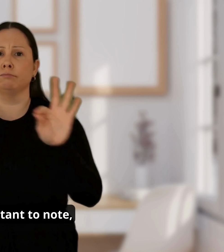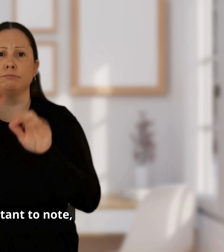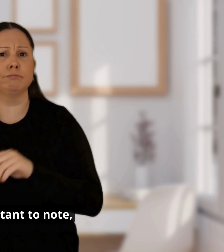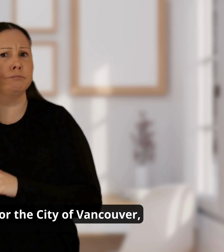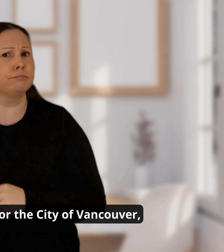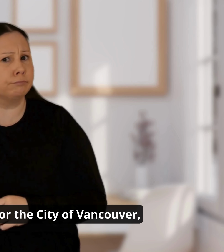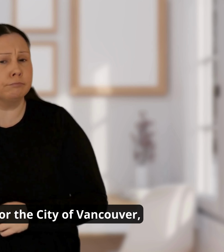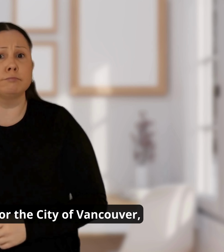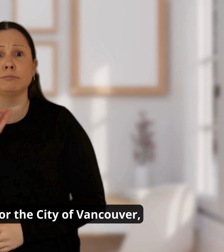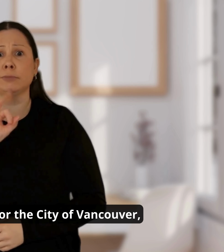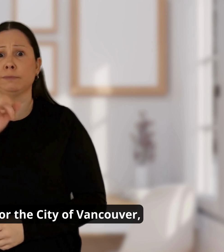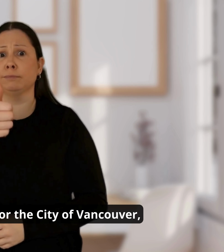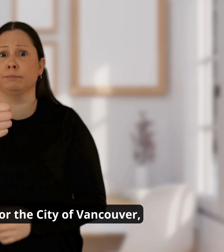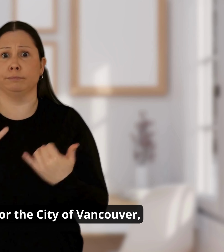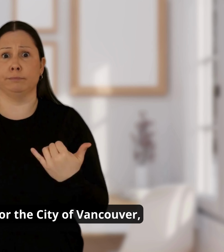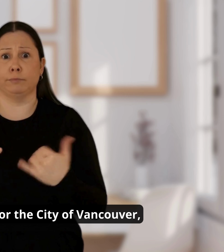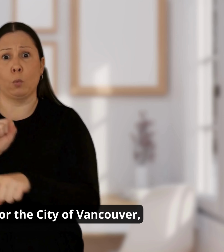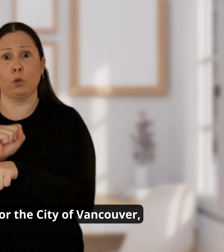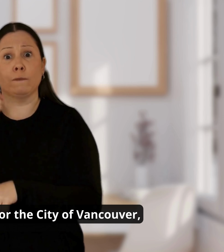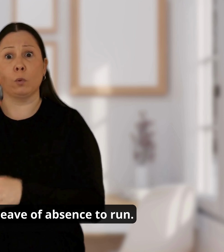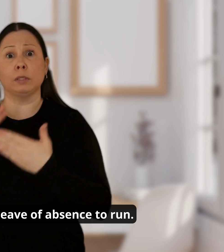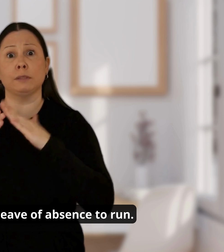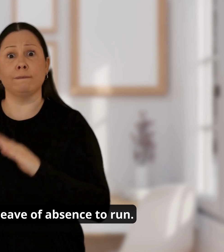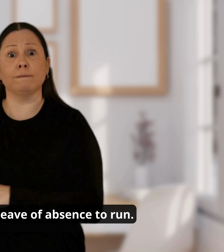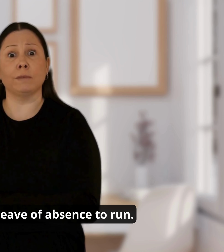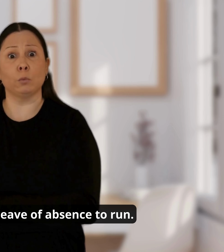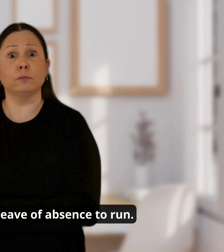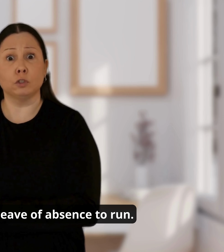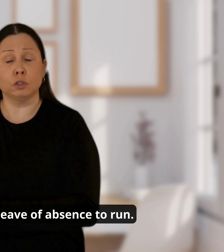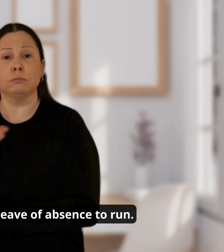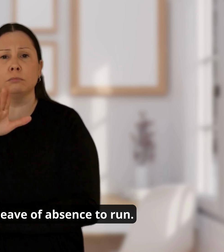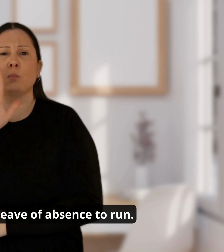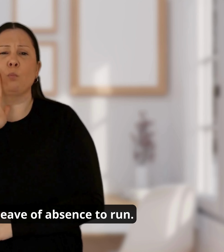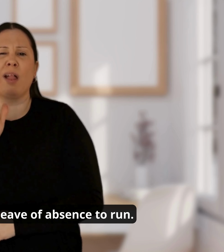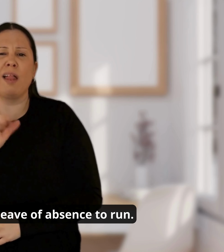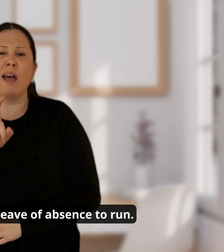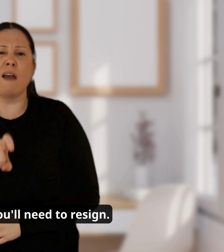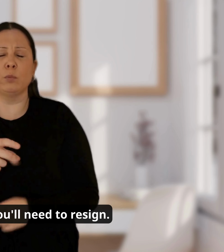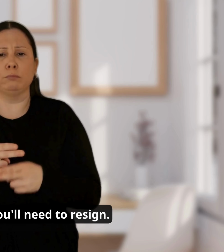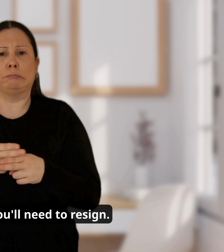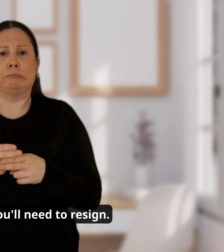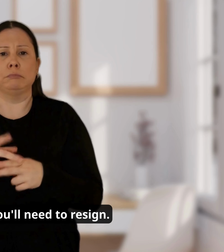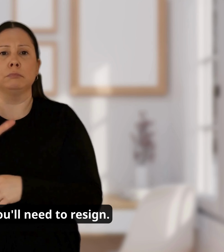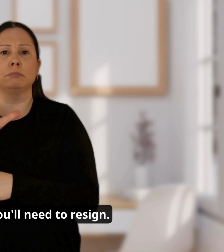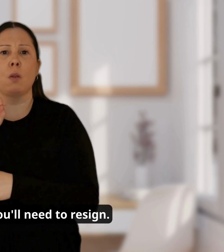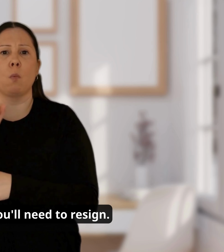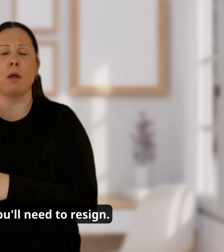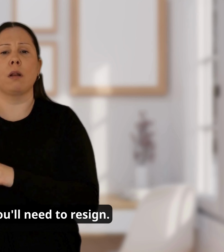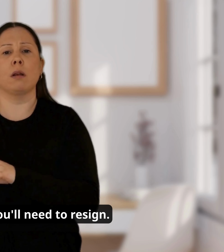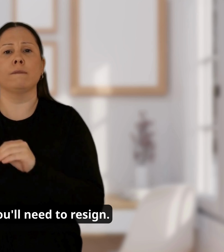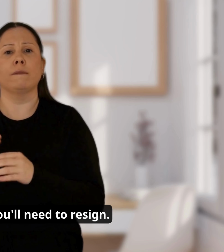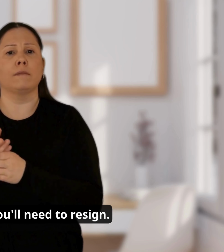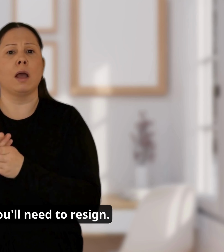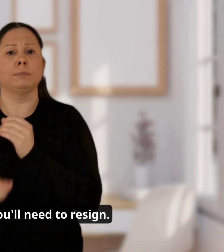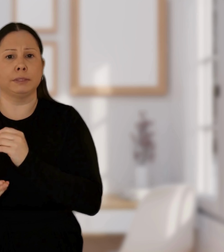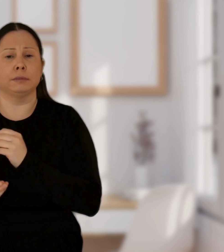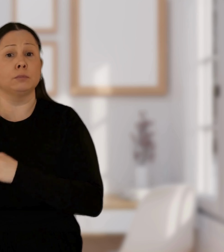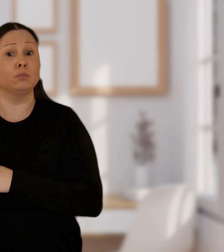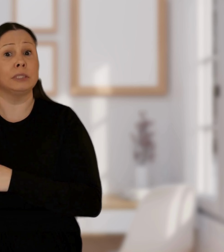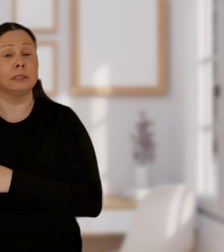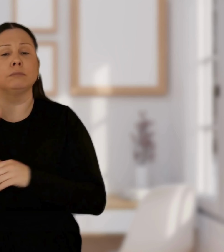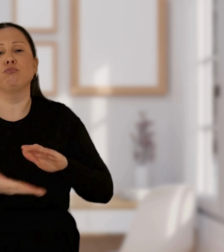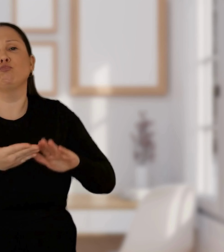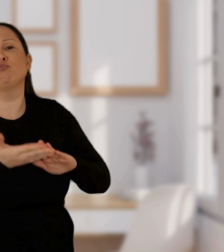Also important to note, if you currently work for the City of Vancouver, you'll need to take a leave of absence to run. And if you win, you'll need to resign.